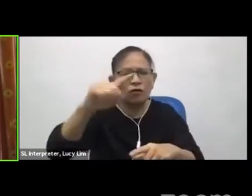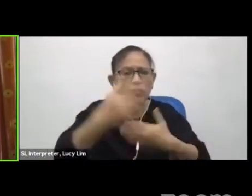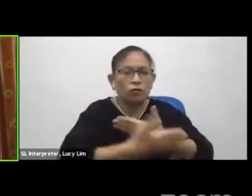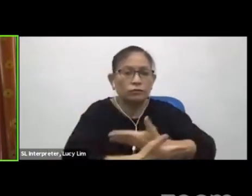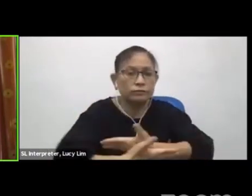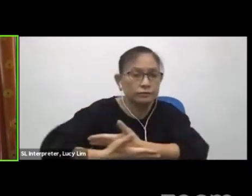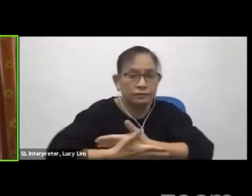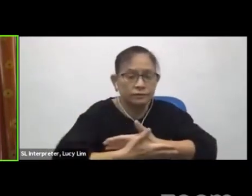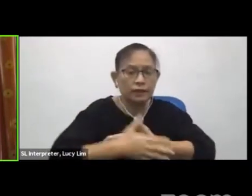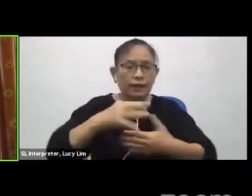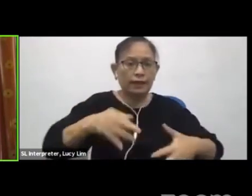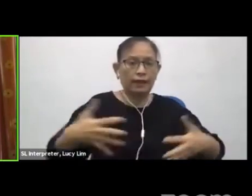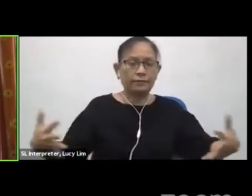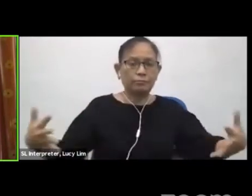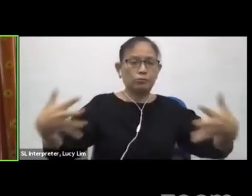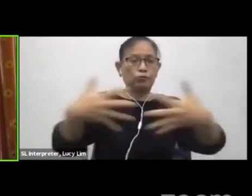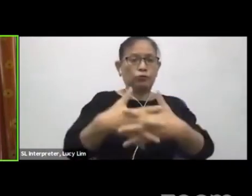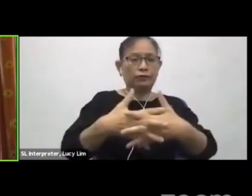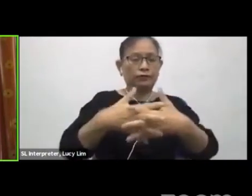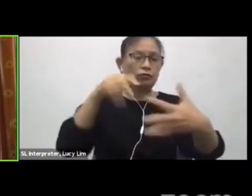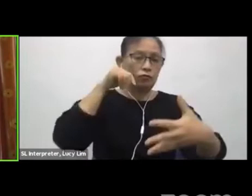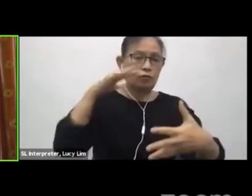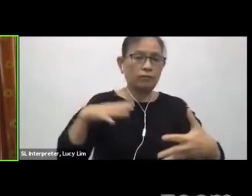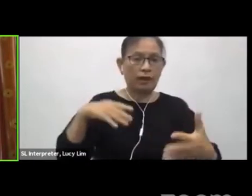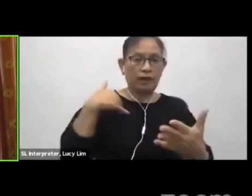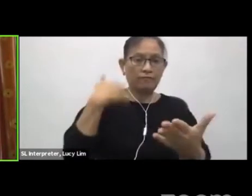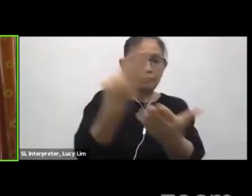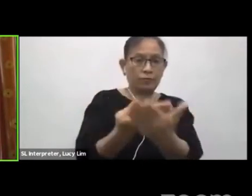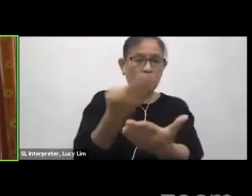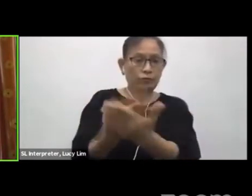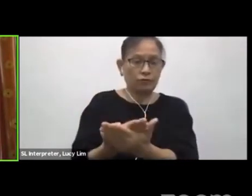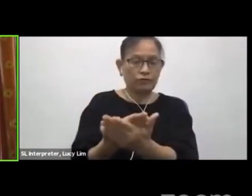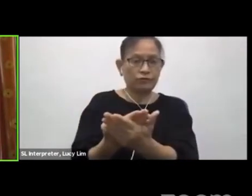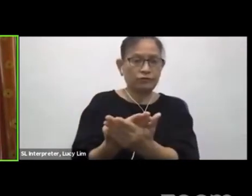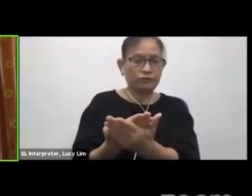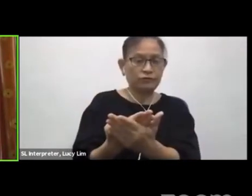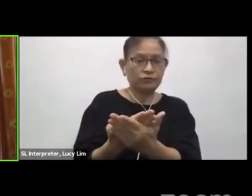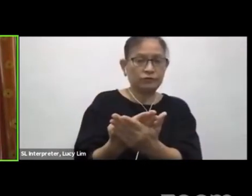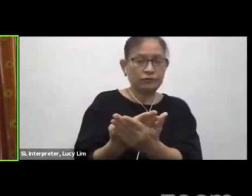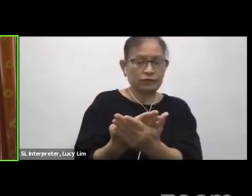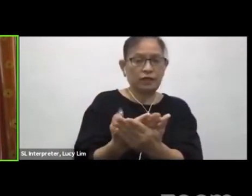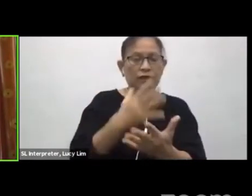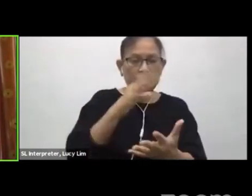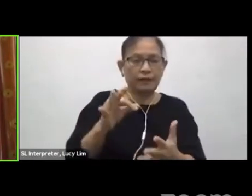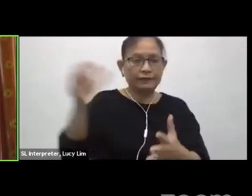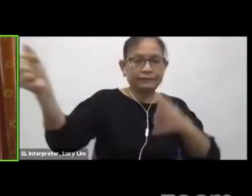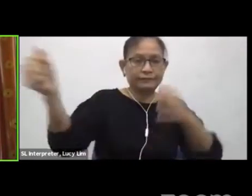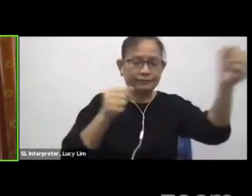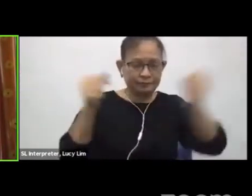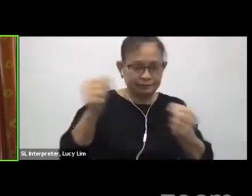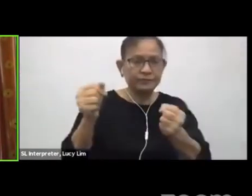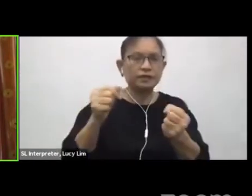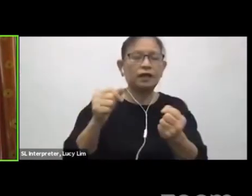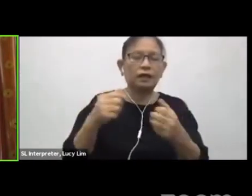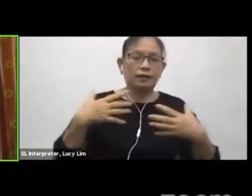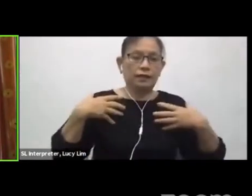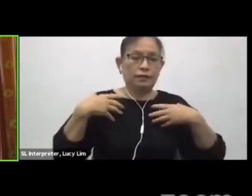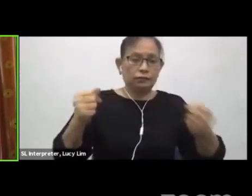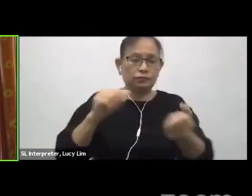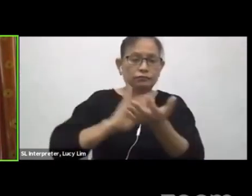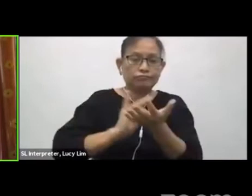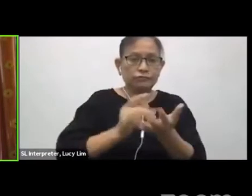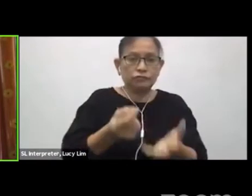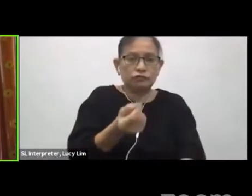pregnant women? Is there any proof of concept that engaging men in nutrition and health reduces gender-based